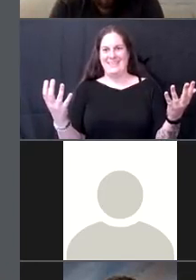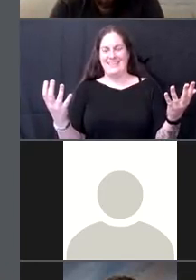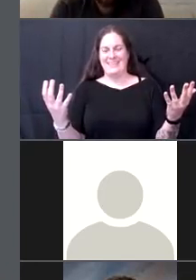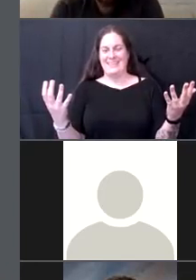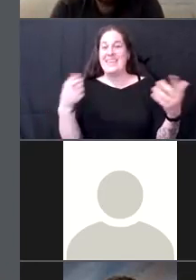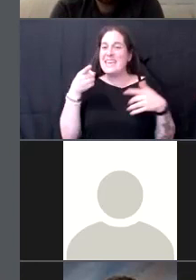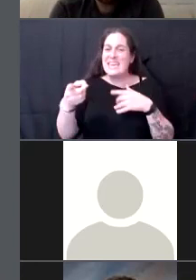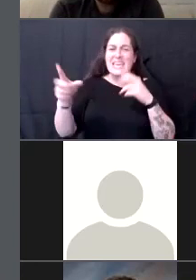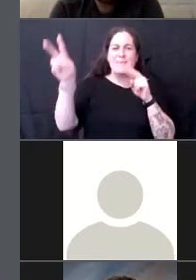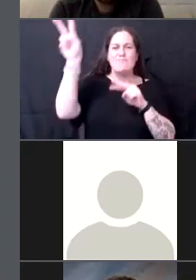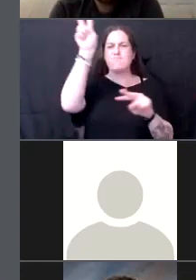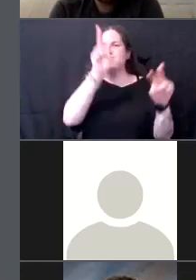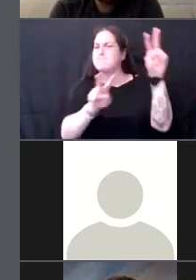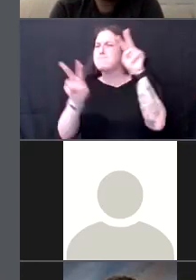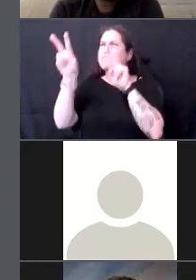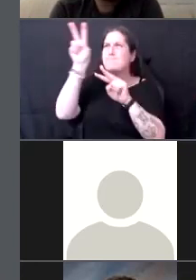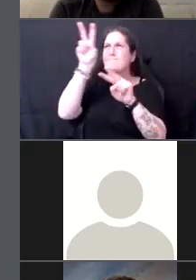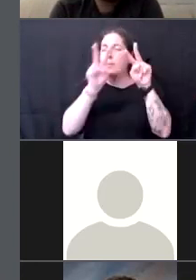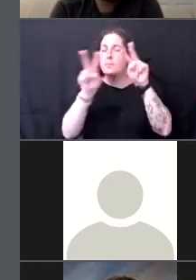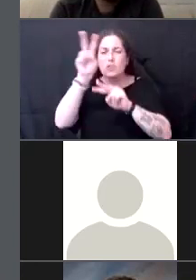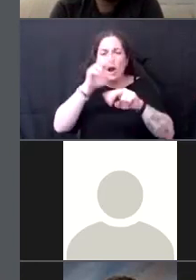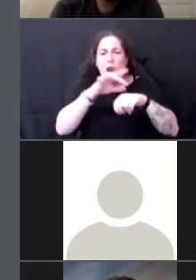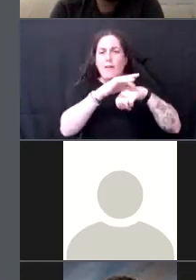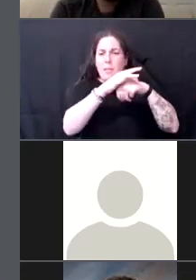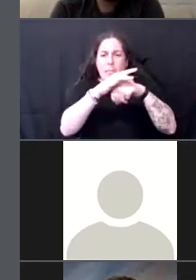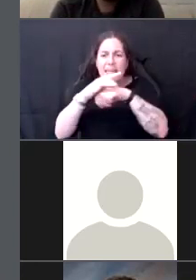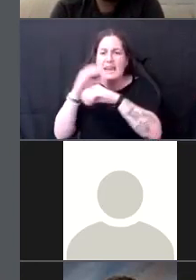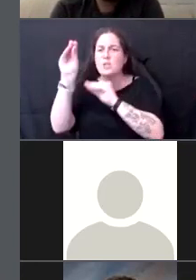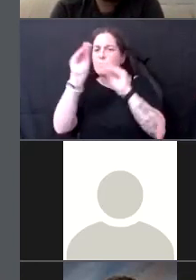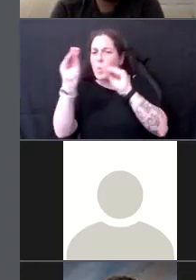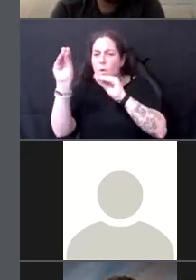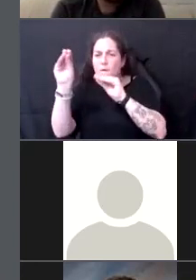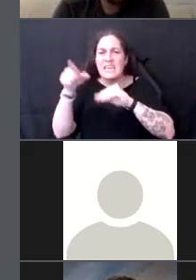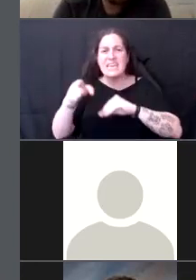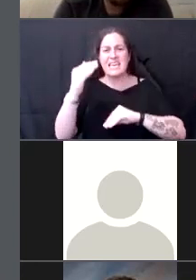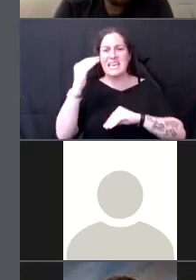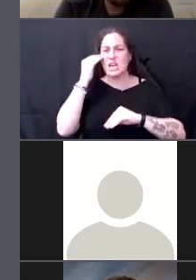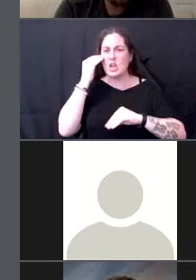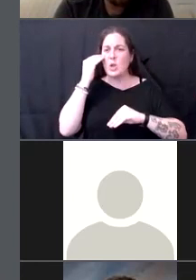the planets, right? He knew things about